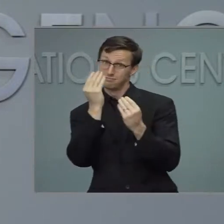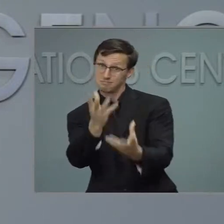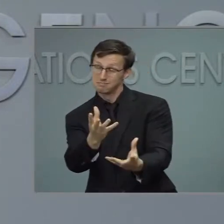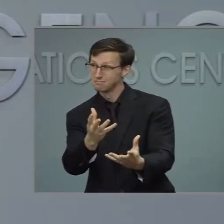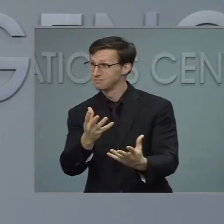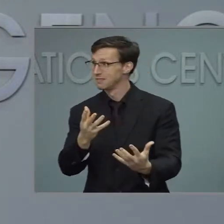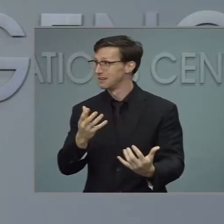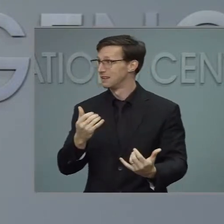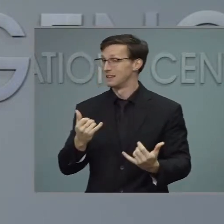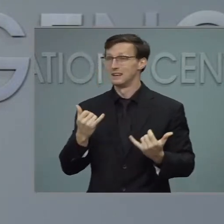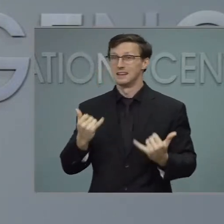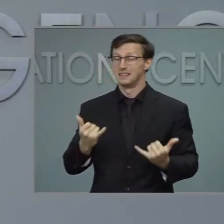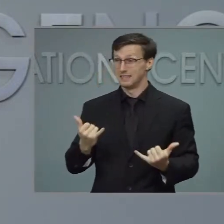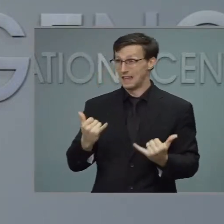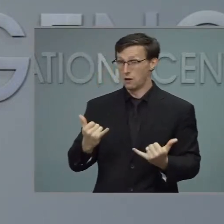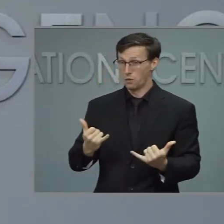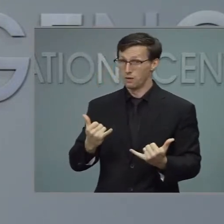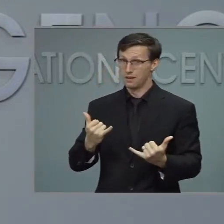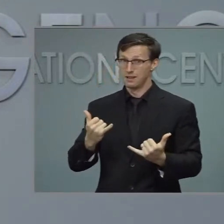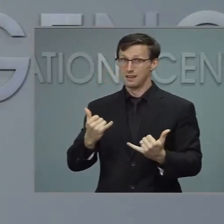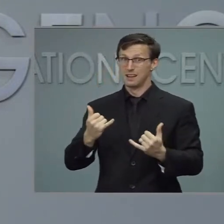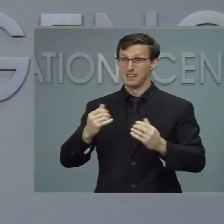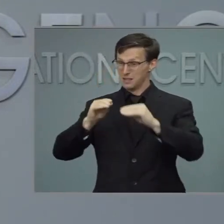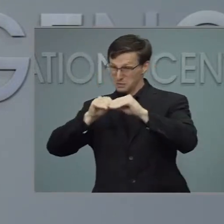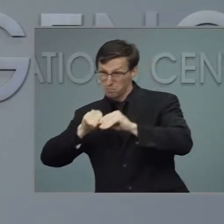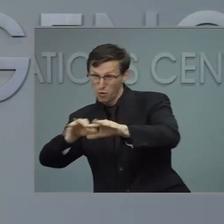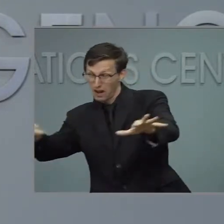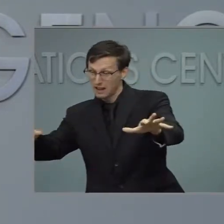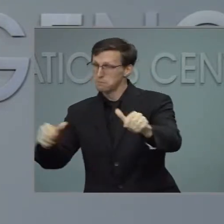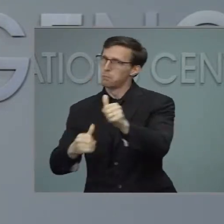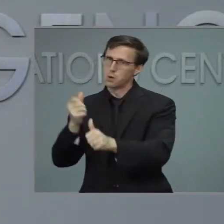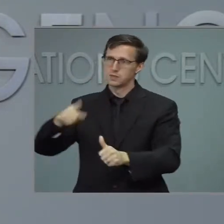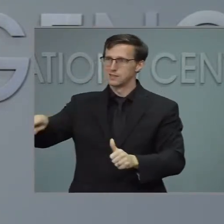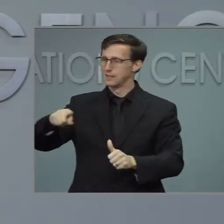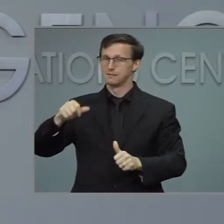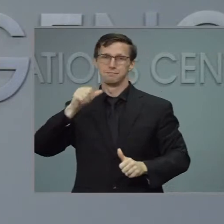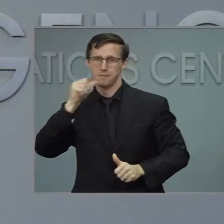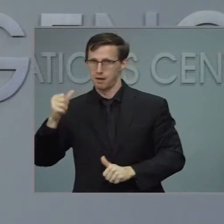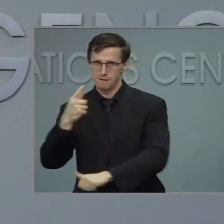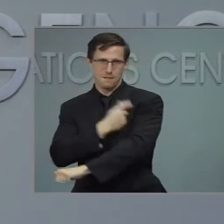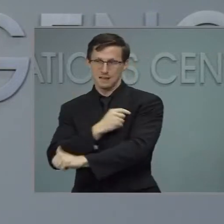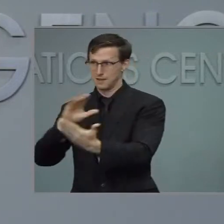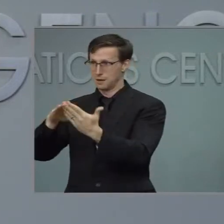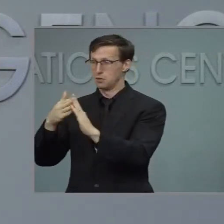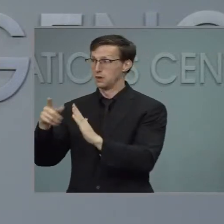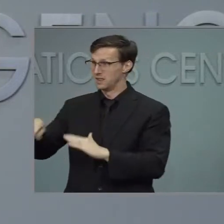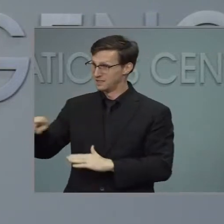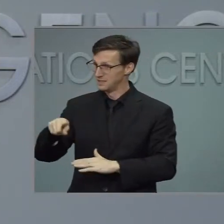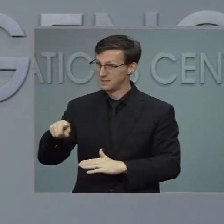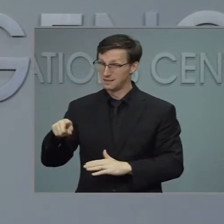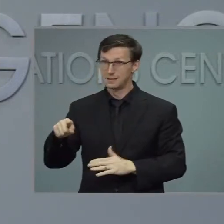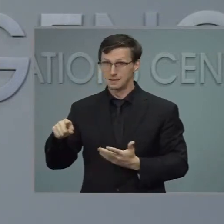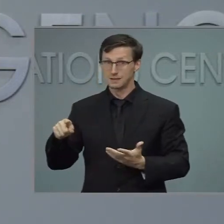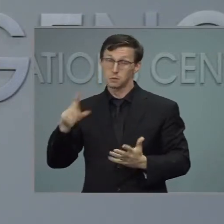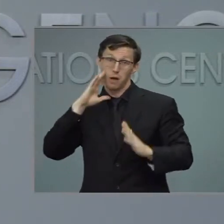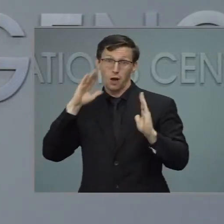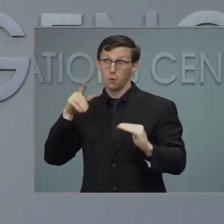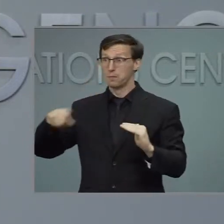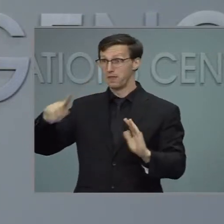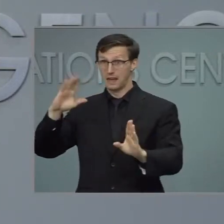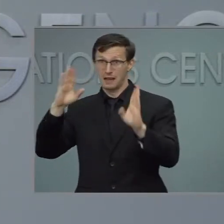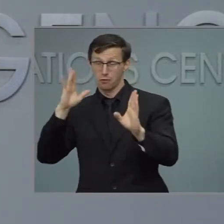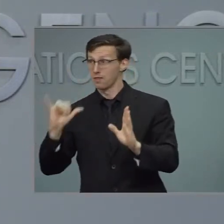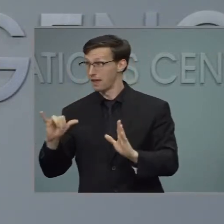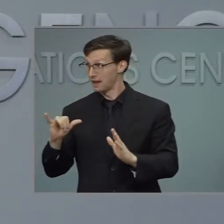pandemic now of the unvaccinated. They are at risk. This virus is contagious and it will find them. And so I hope they are hearing our message that they need to